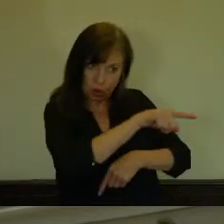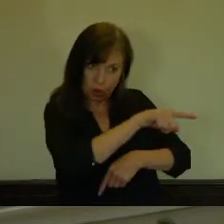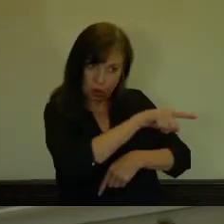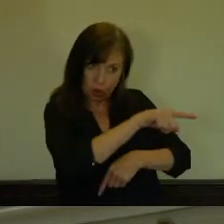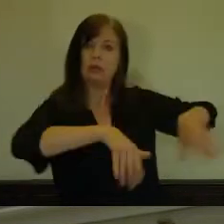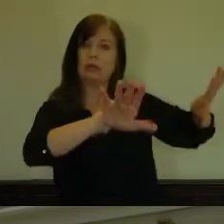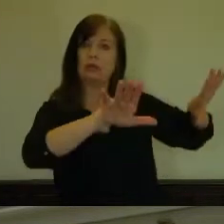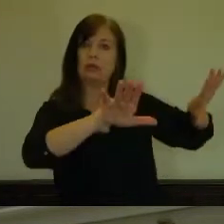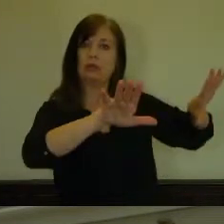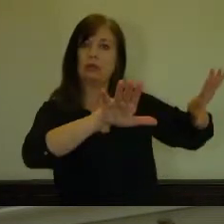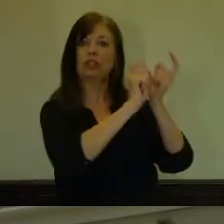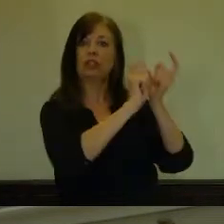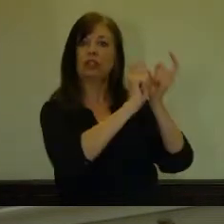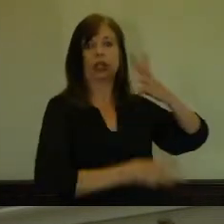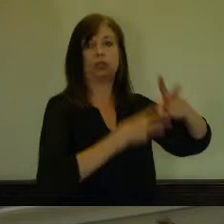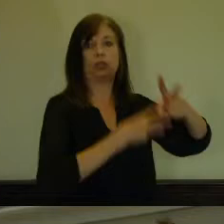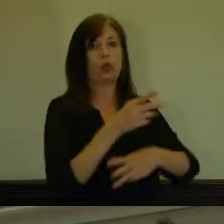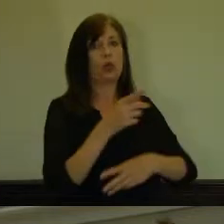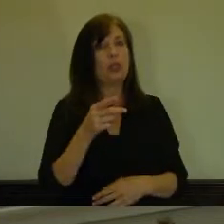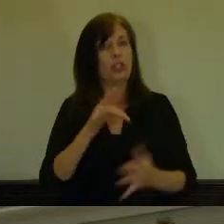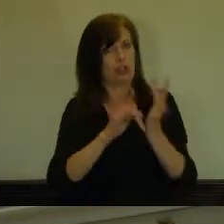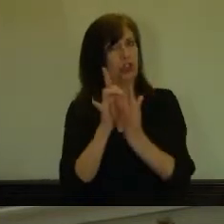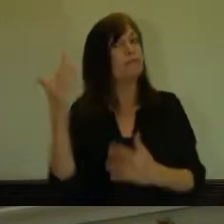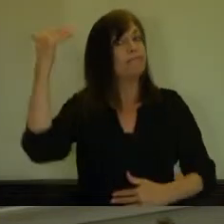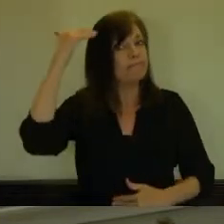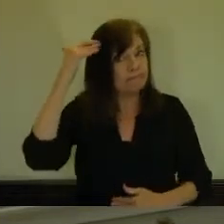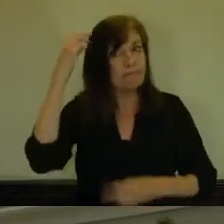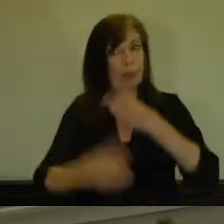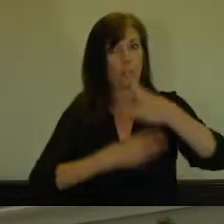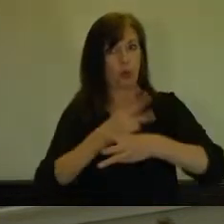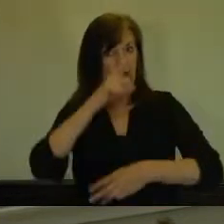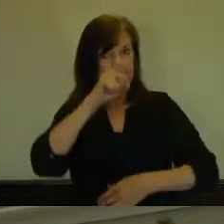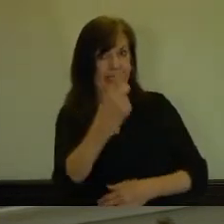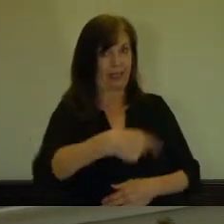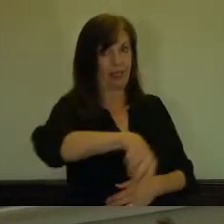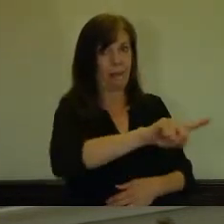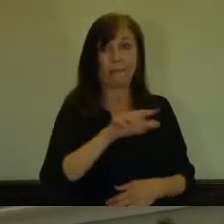them, and just as the world needs us right now,